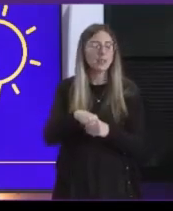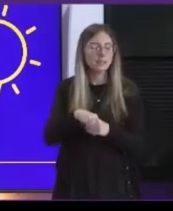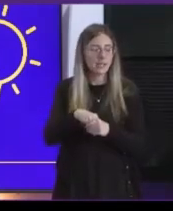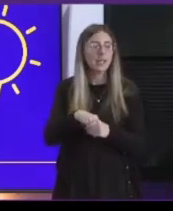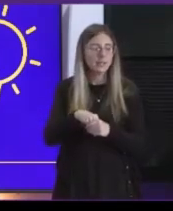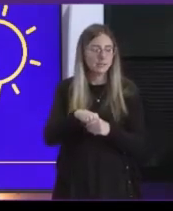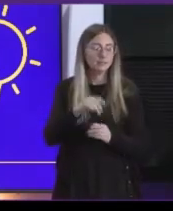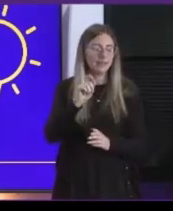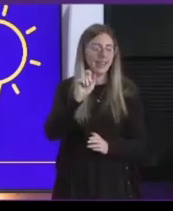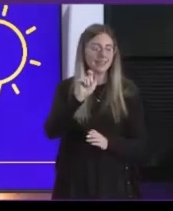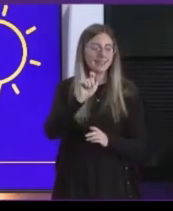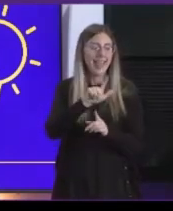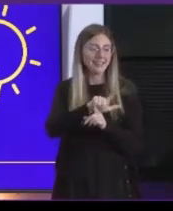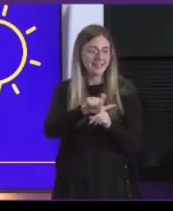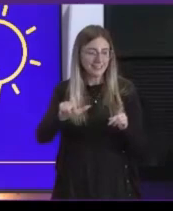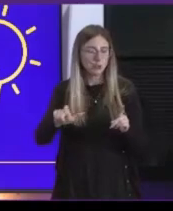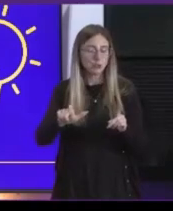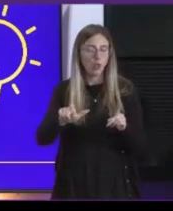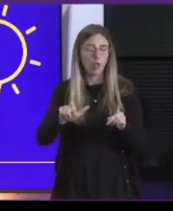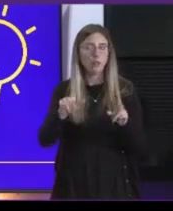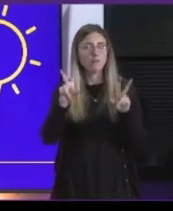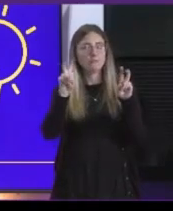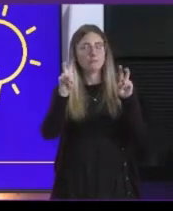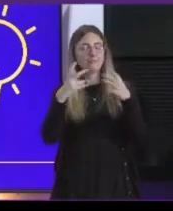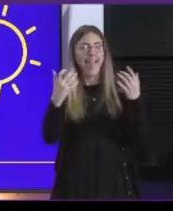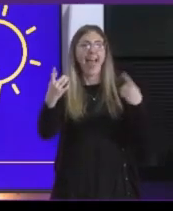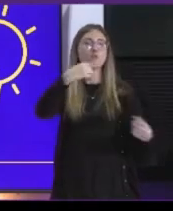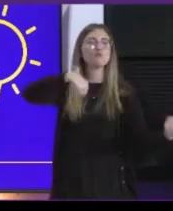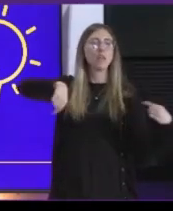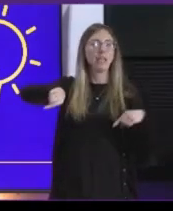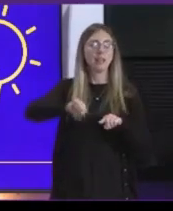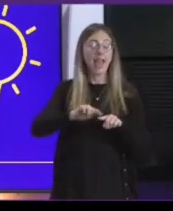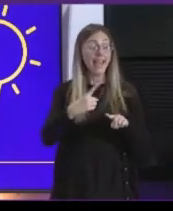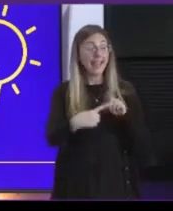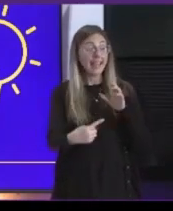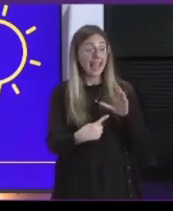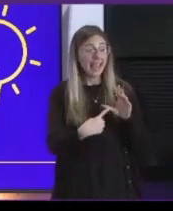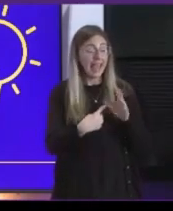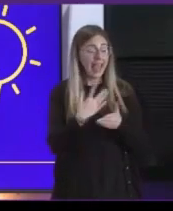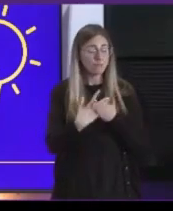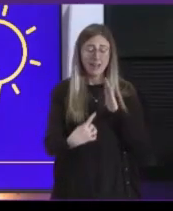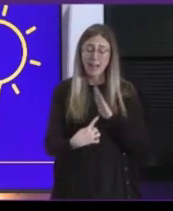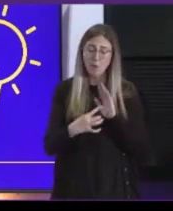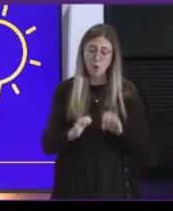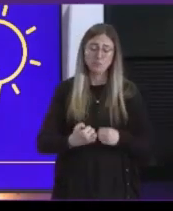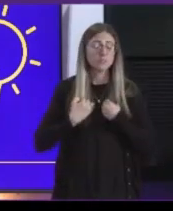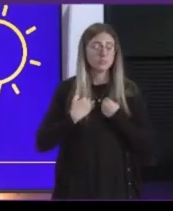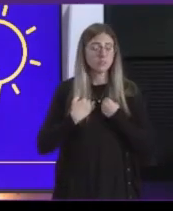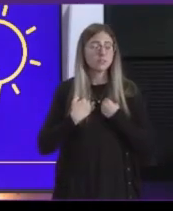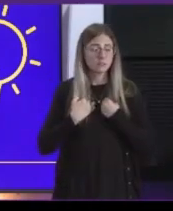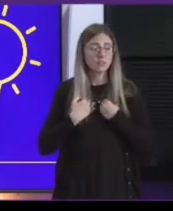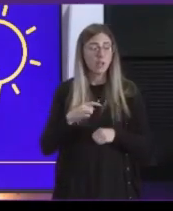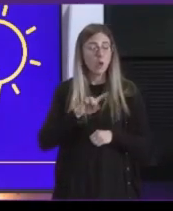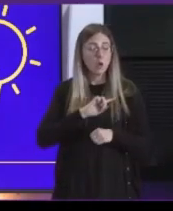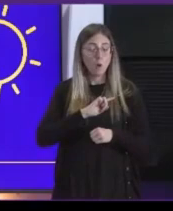digital arena, so to speak. So the EAA is very important for us because we've had legislation on